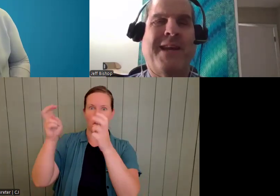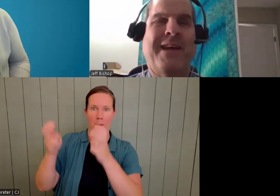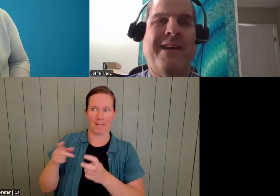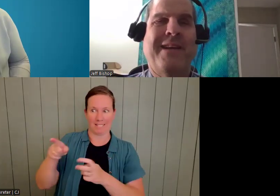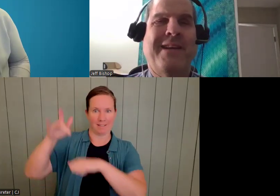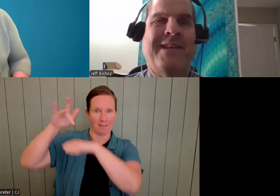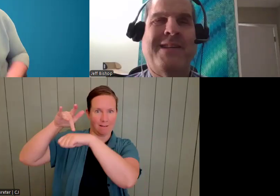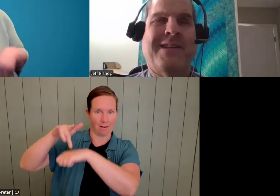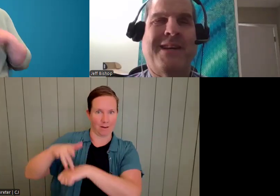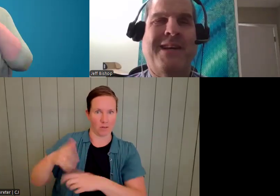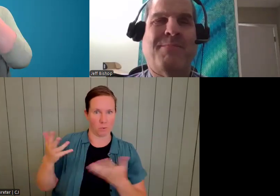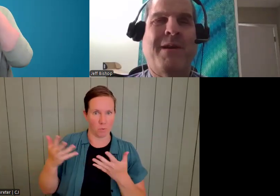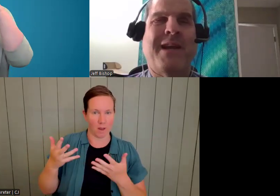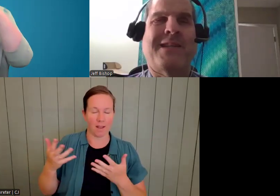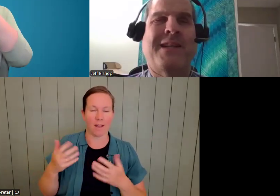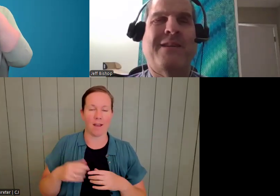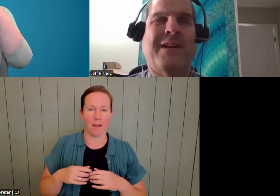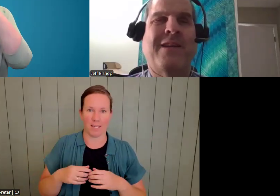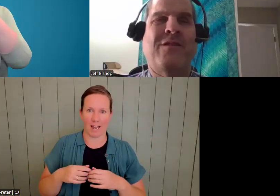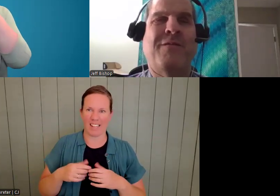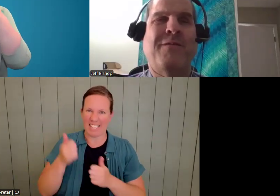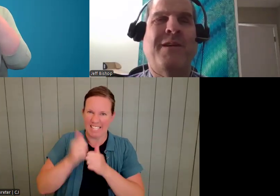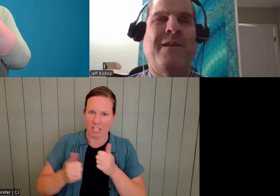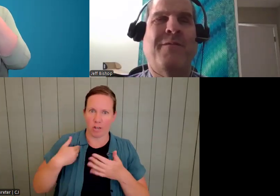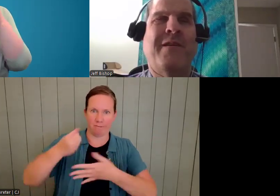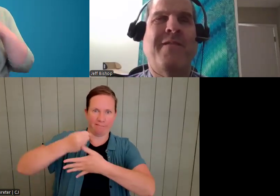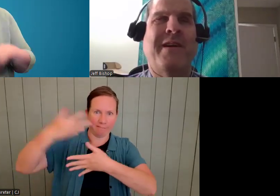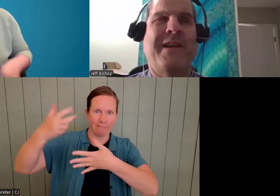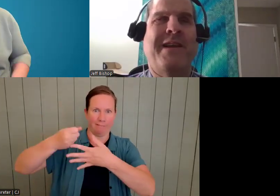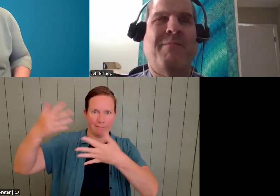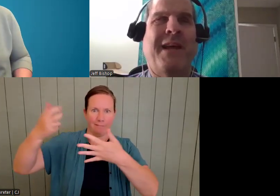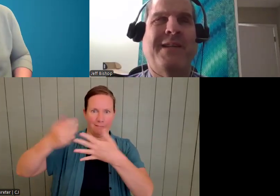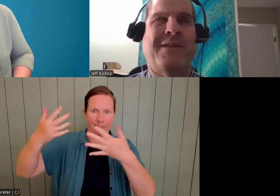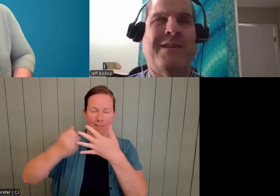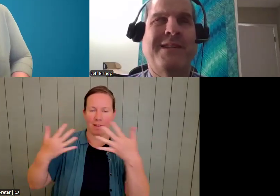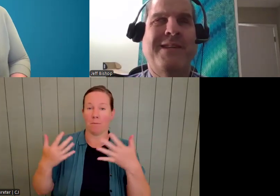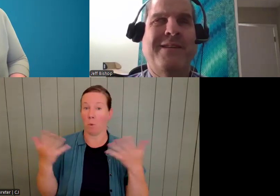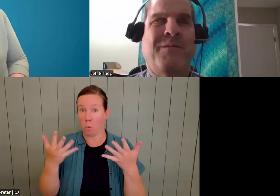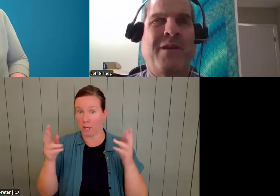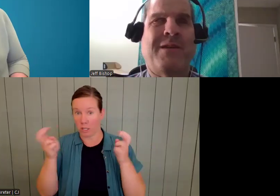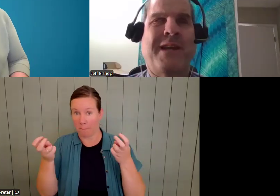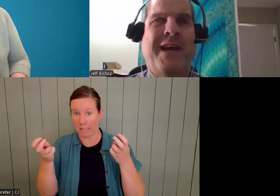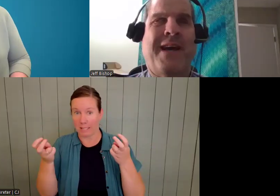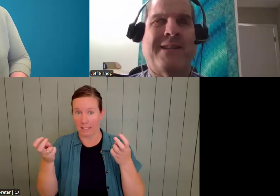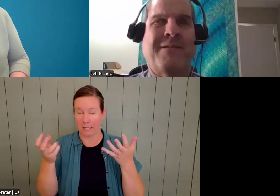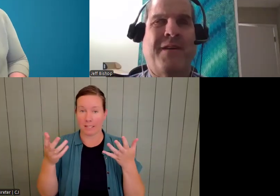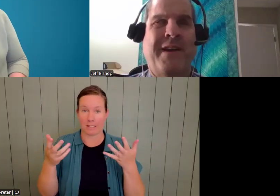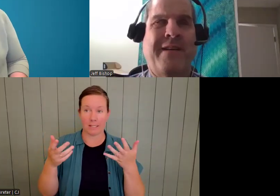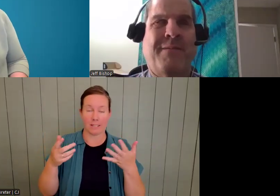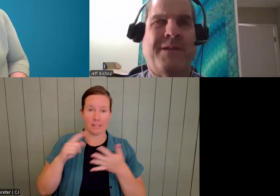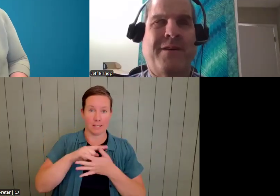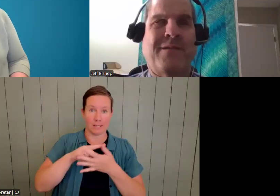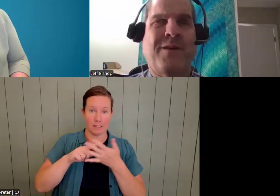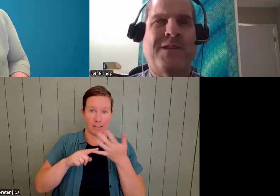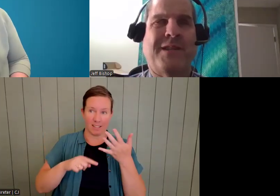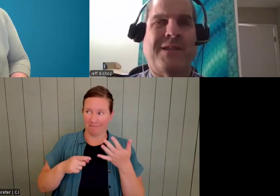because again, this is it's pretty extensive. It gives you, very, very in-depth answers when you tend to ask very